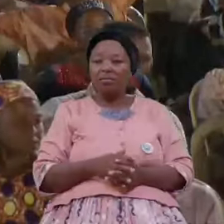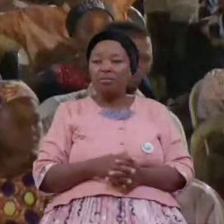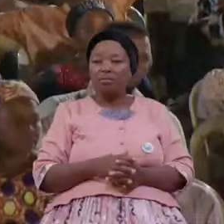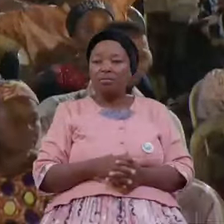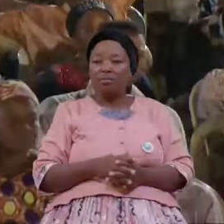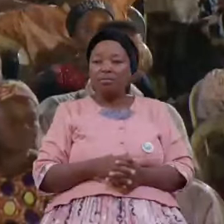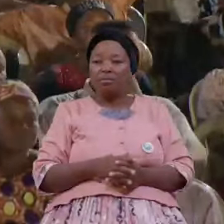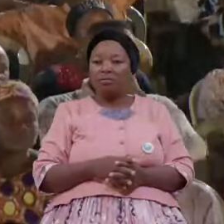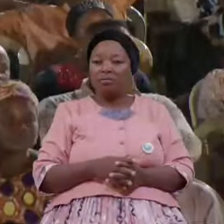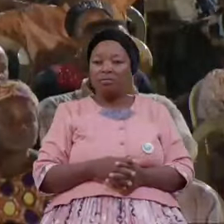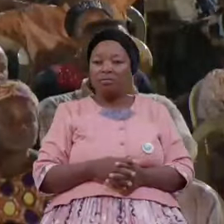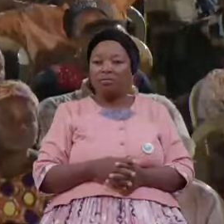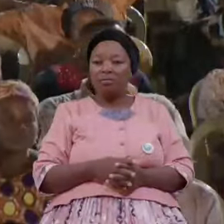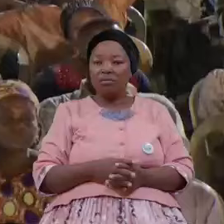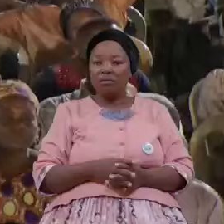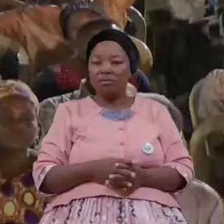I cannot see any.